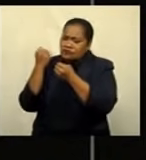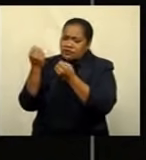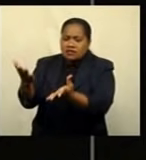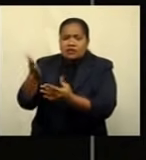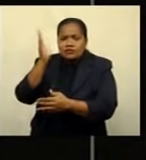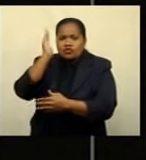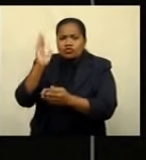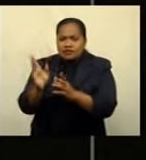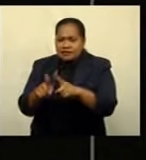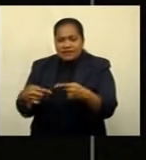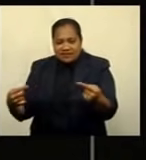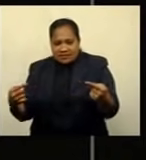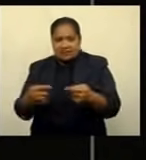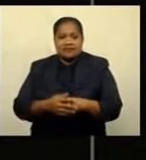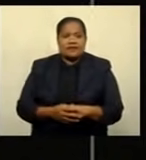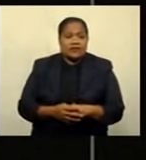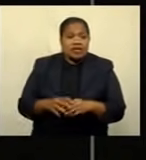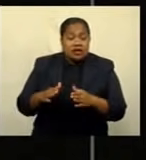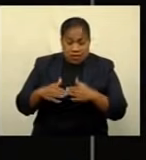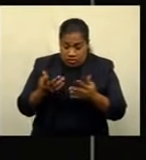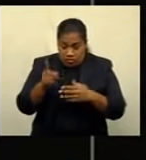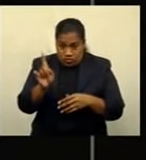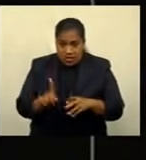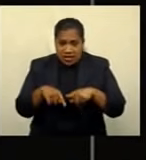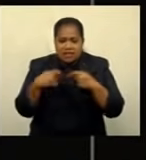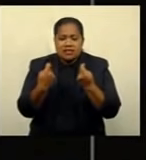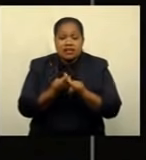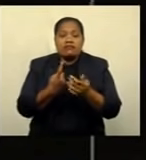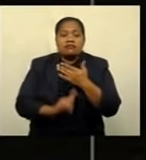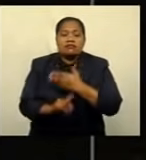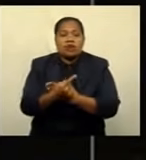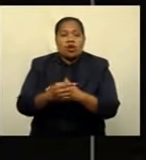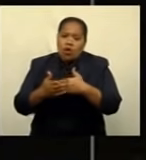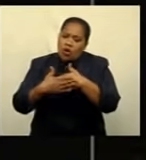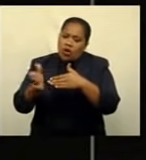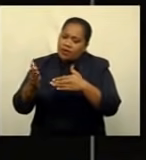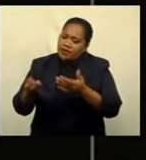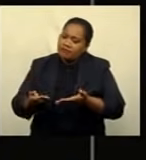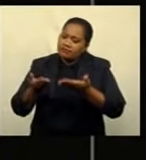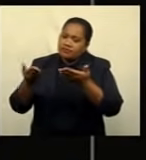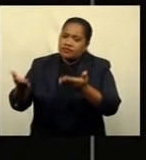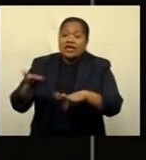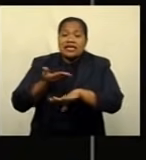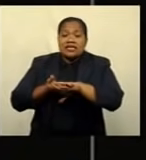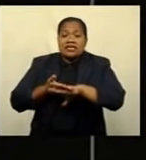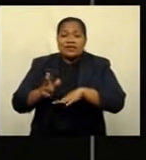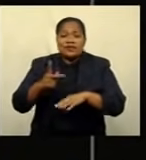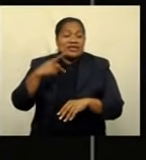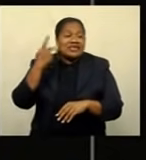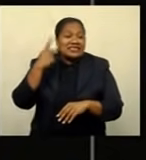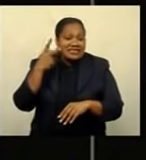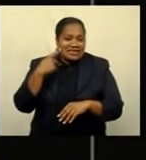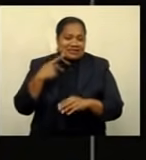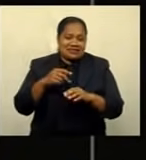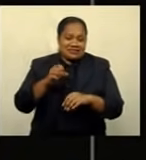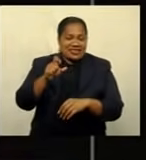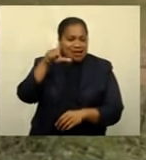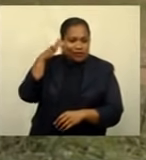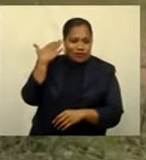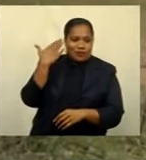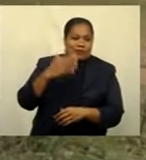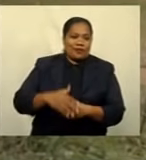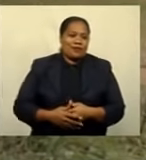facilities. Today, a team from the Australian Defence Force opened and handed over the new Namoli kindergarten classroom. Eleanor Turangaiviu